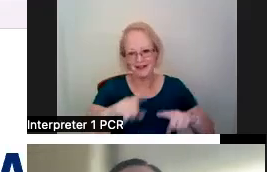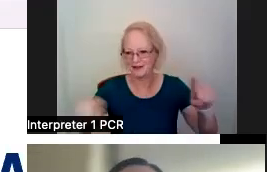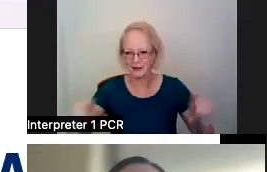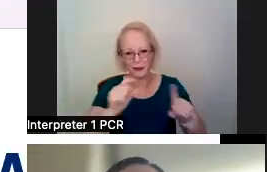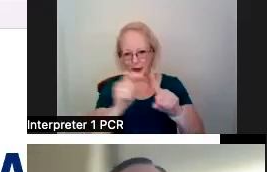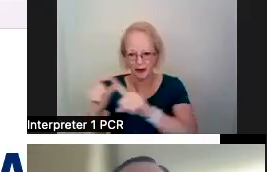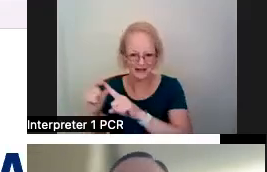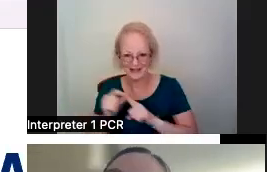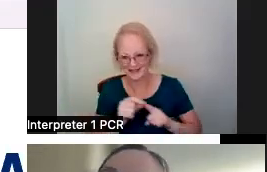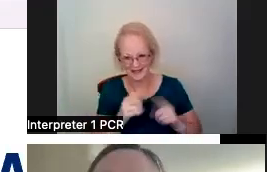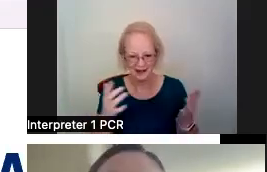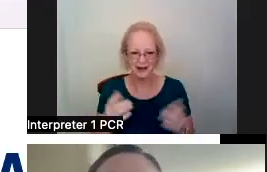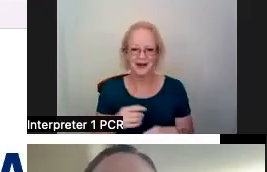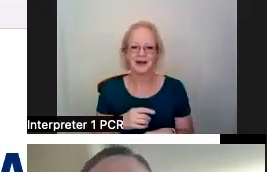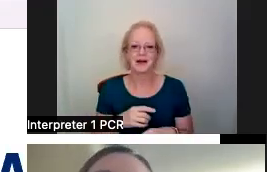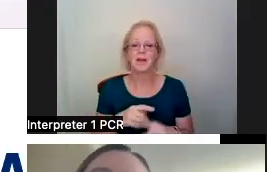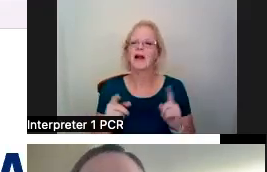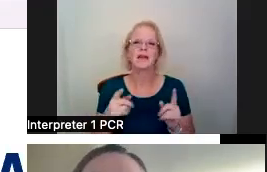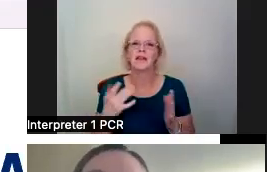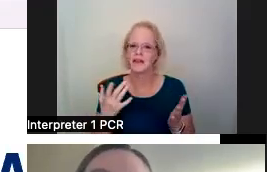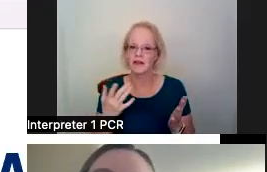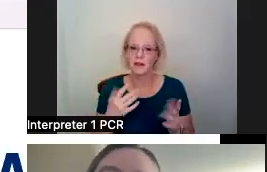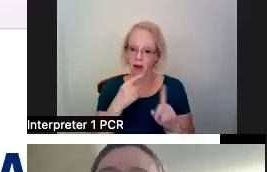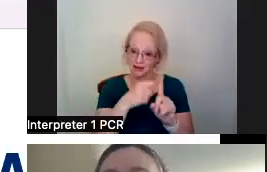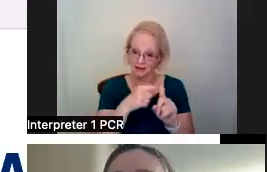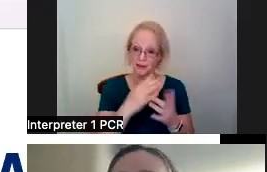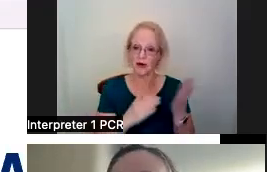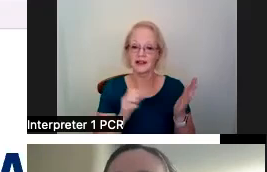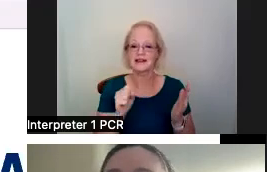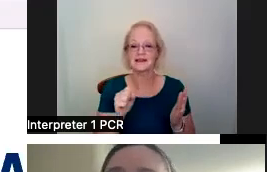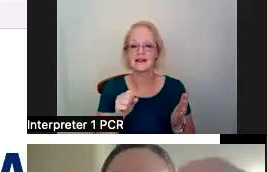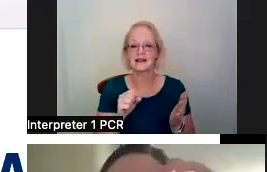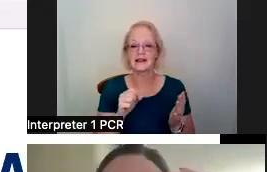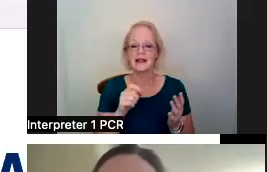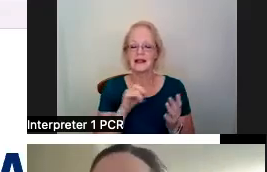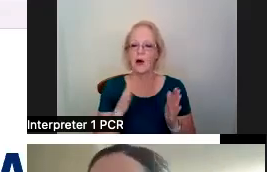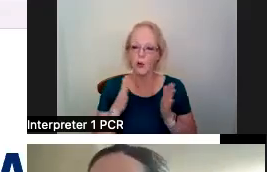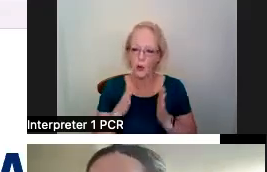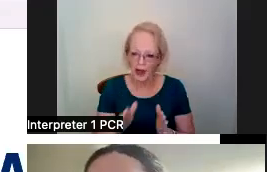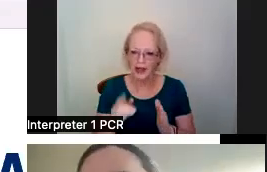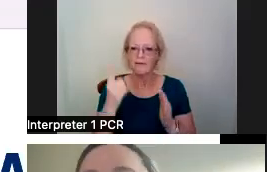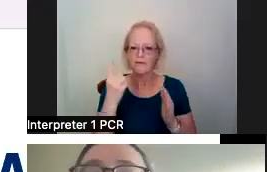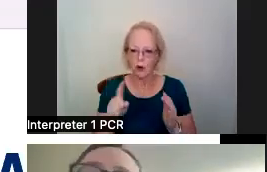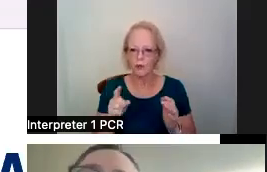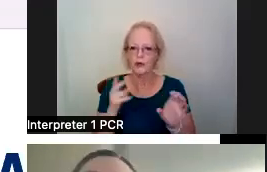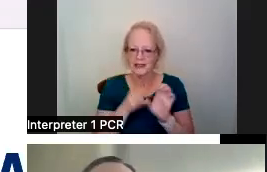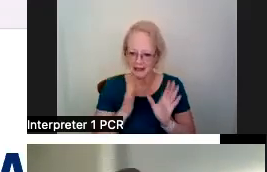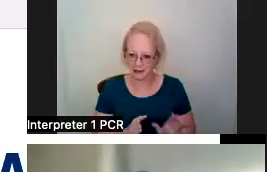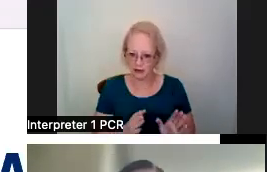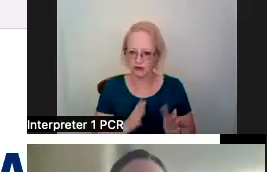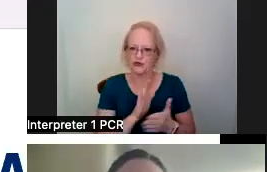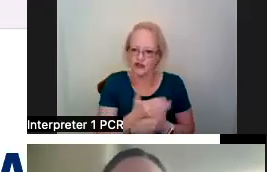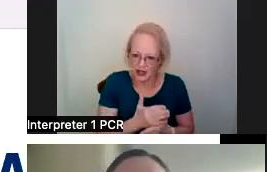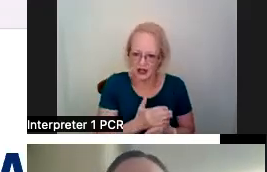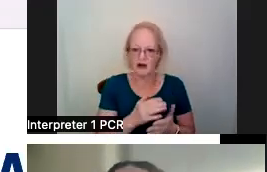upshot is a non-guaranteed way for participants to share longevity risk